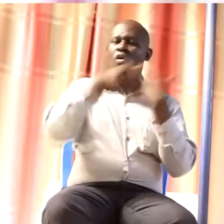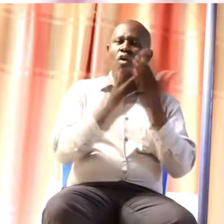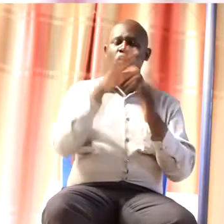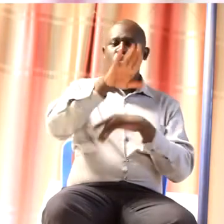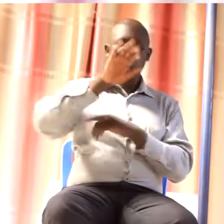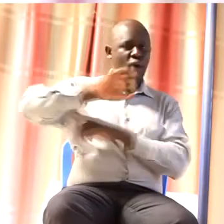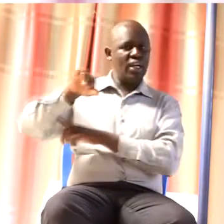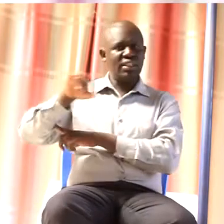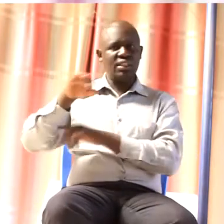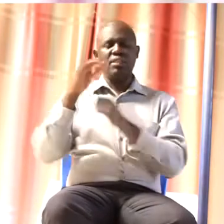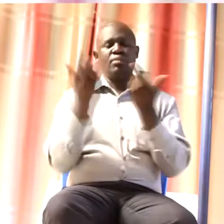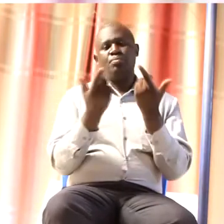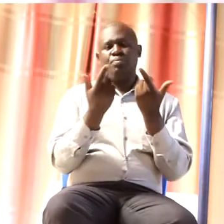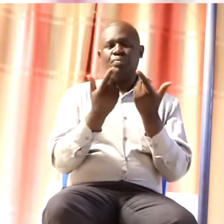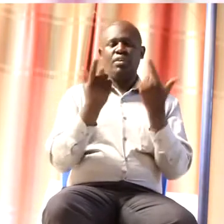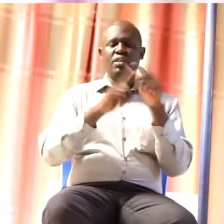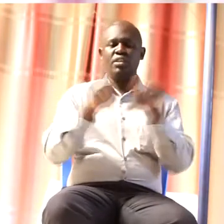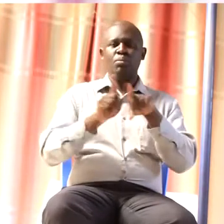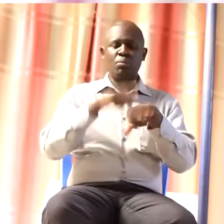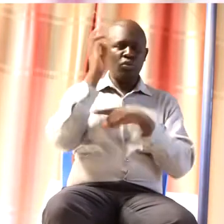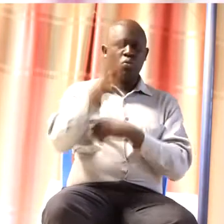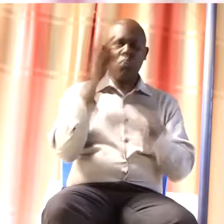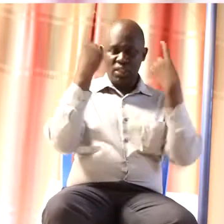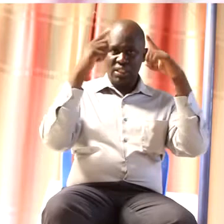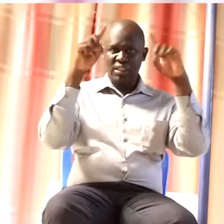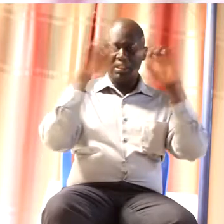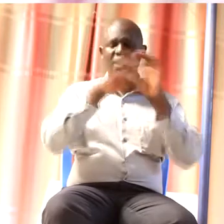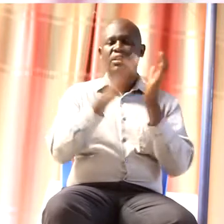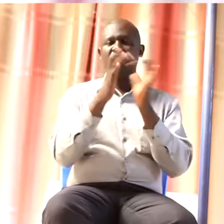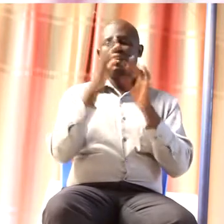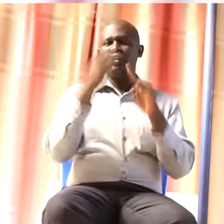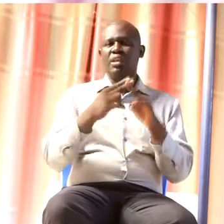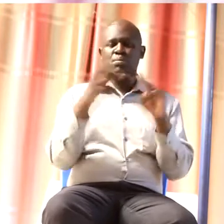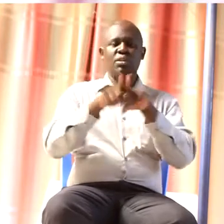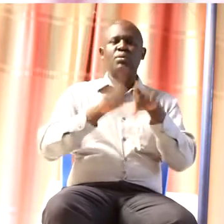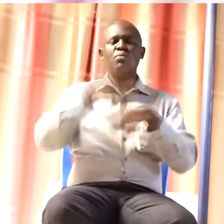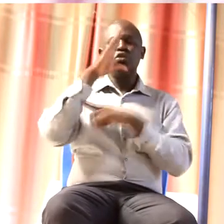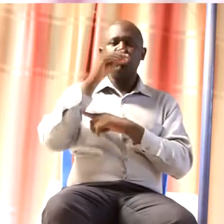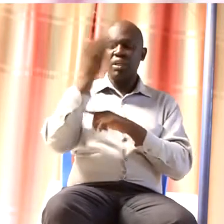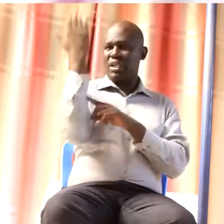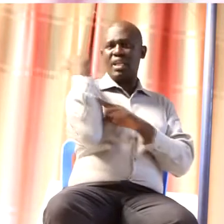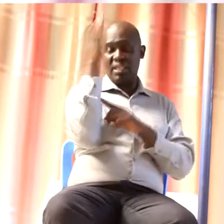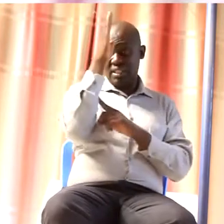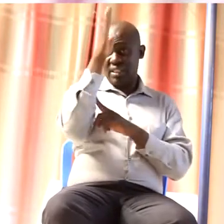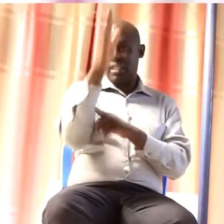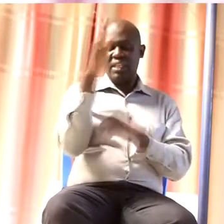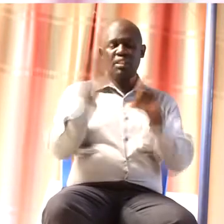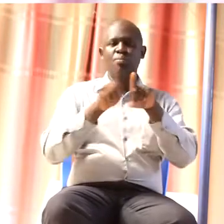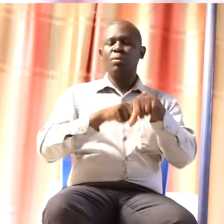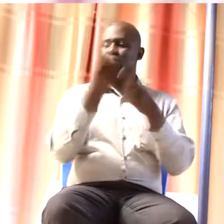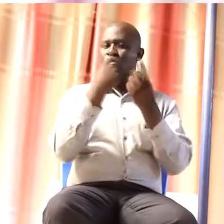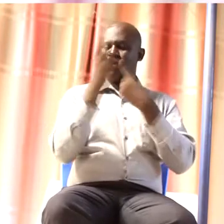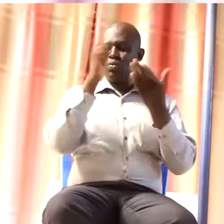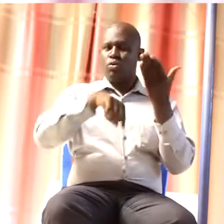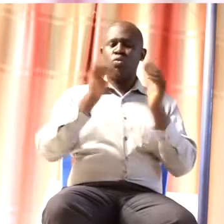Despite the COVID-19, you shall make it in Jesus' name. I was speaking on Sunday, telling my congregation